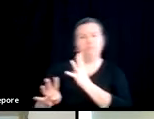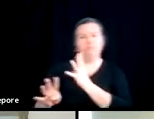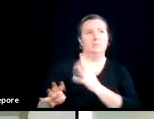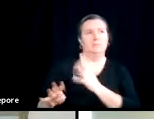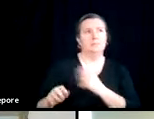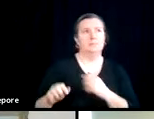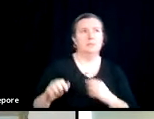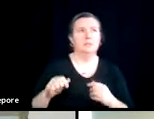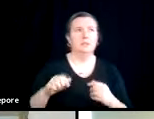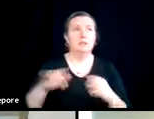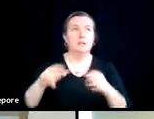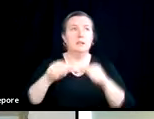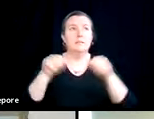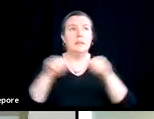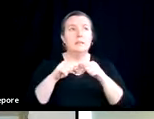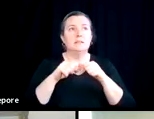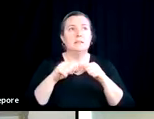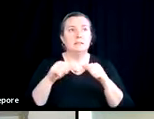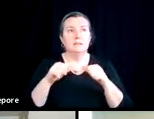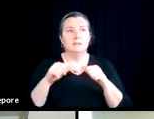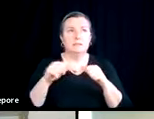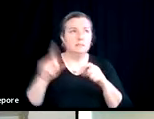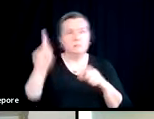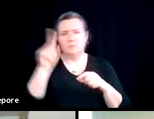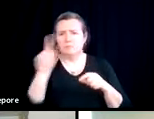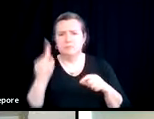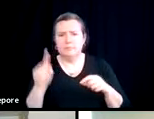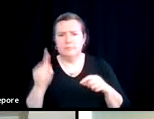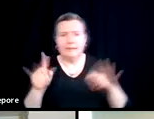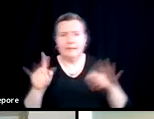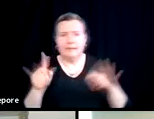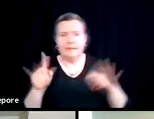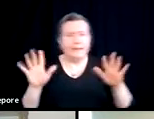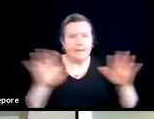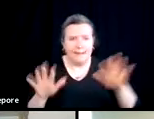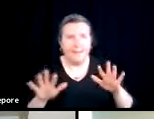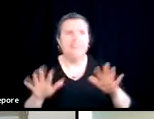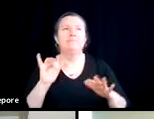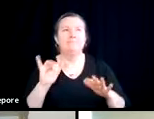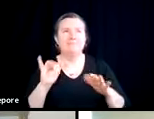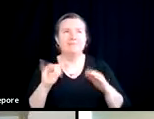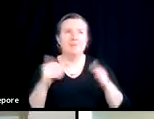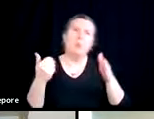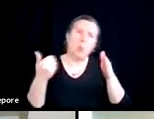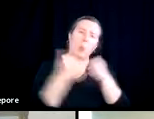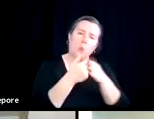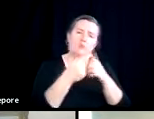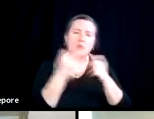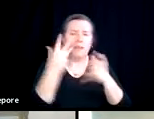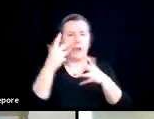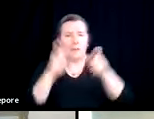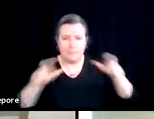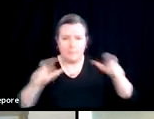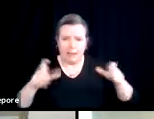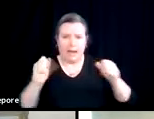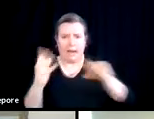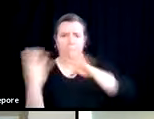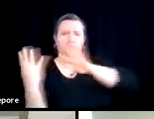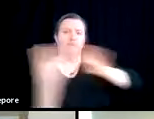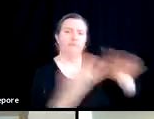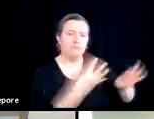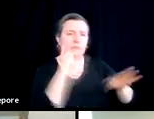within population bases for access, and will help us promote the equity in